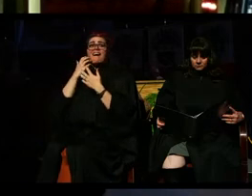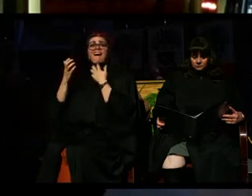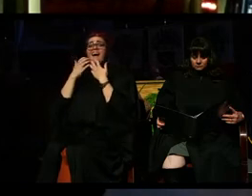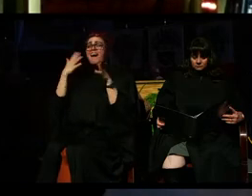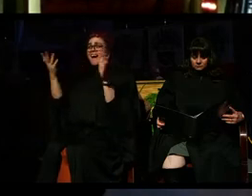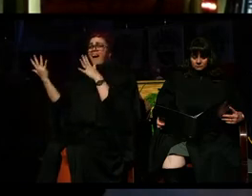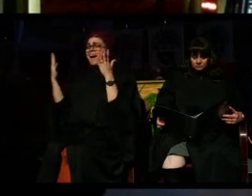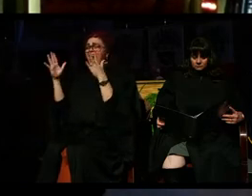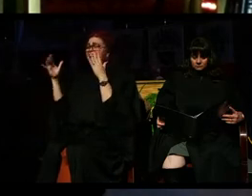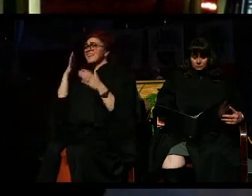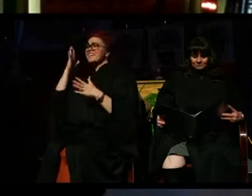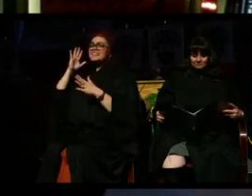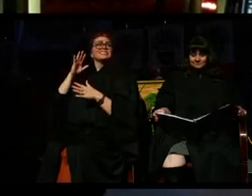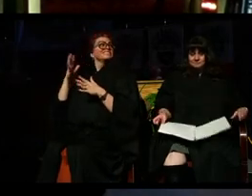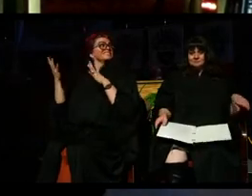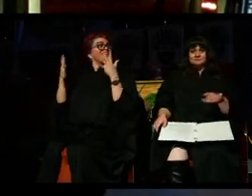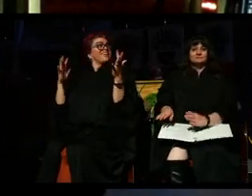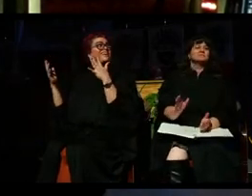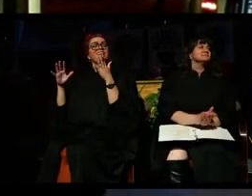Yeah, Mindy!